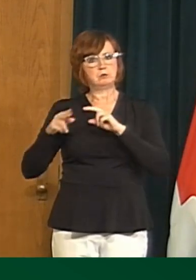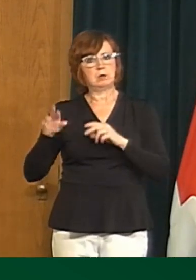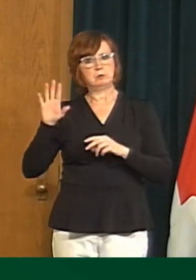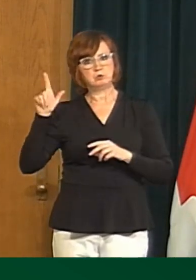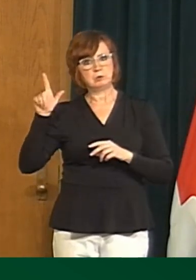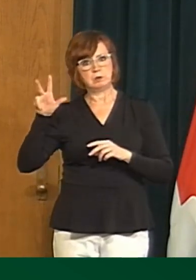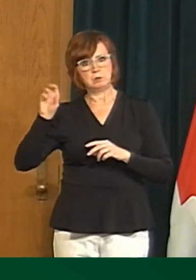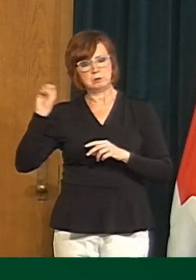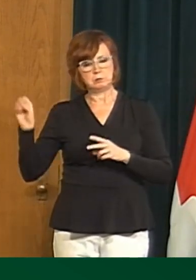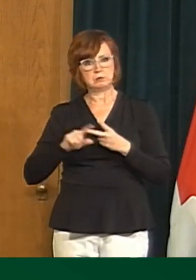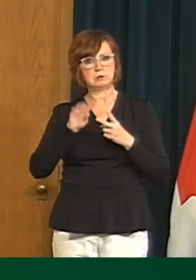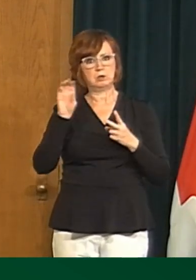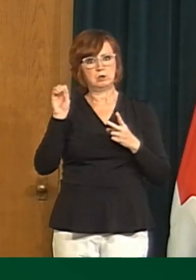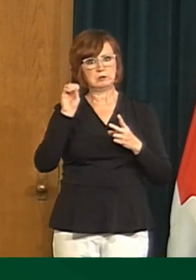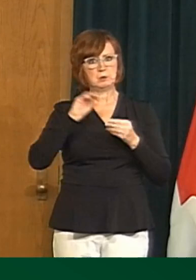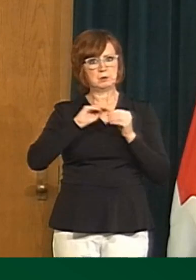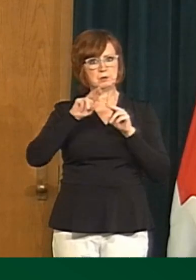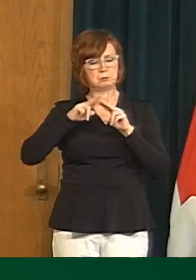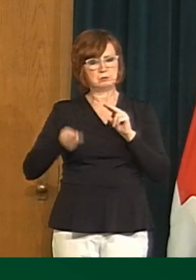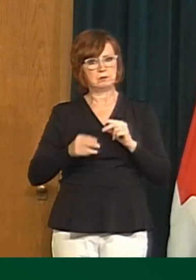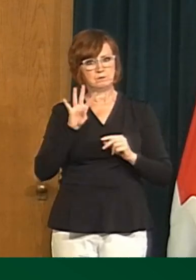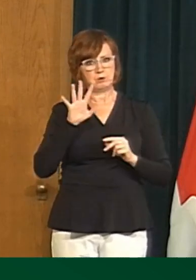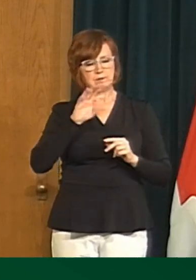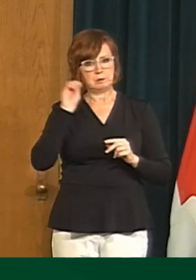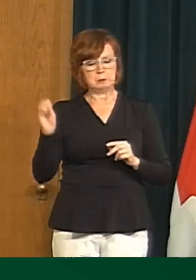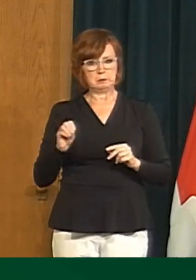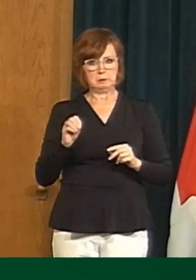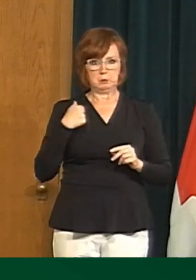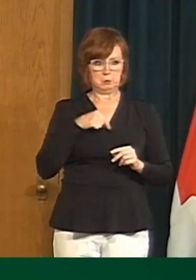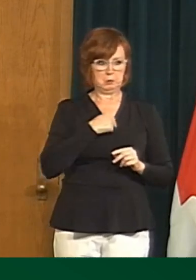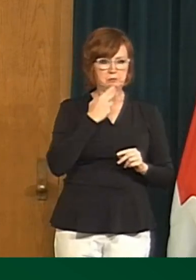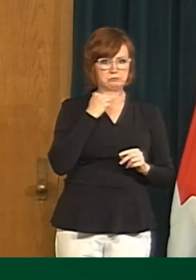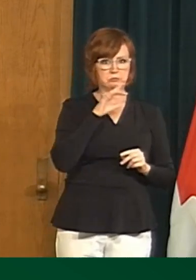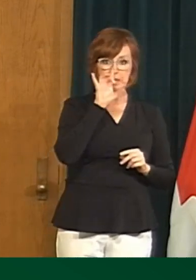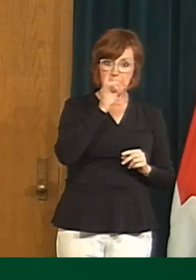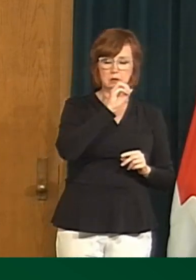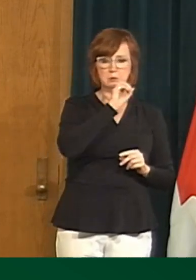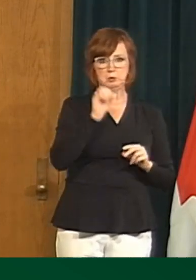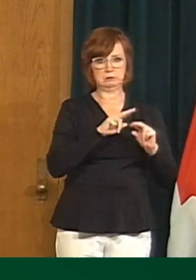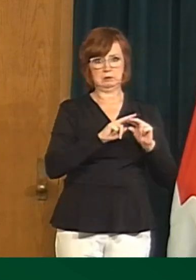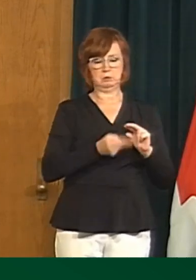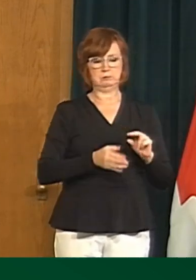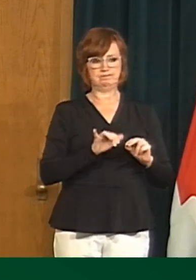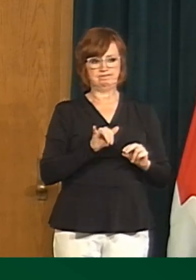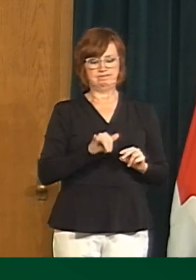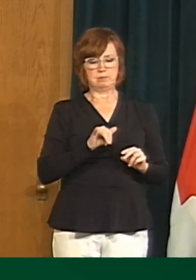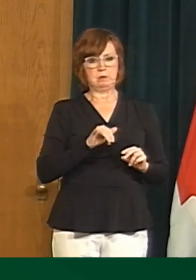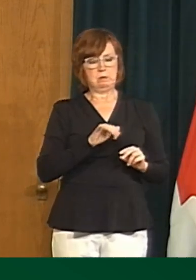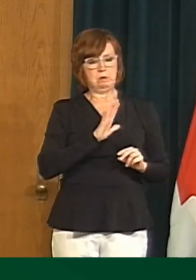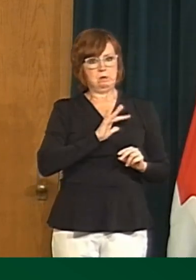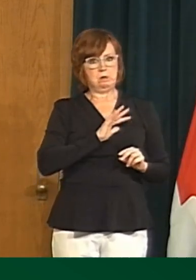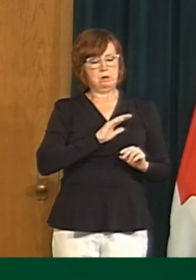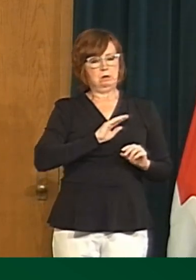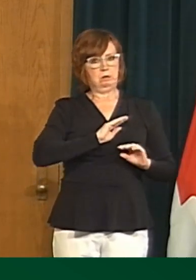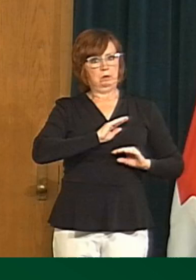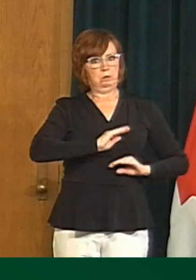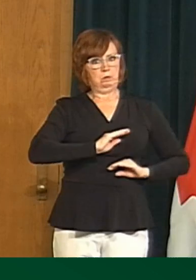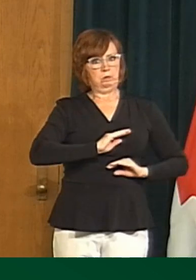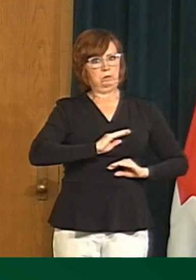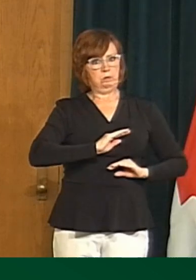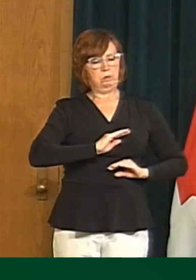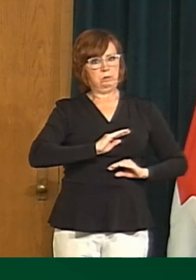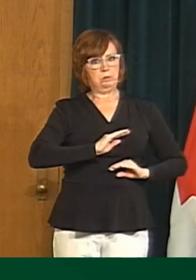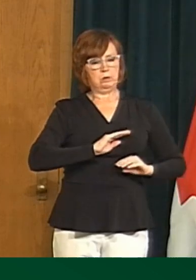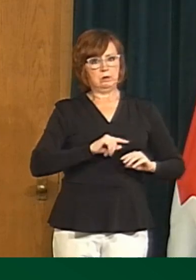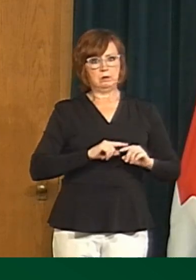23%, Ontario down 45%, again, we led the nation in our export numbers